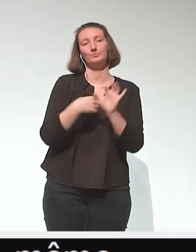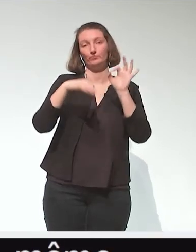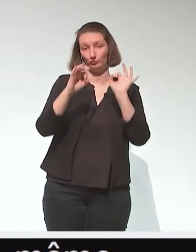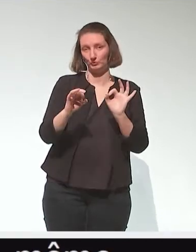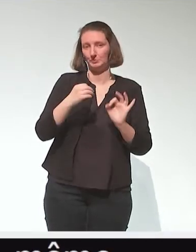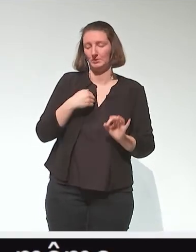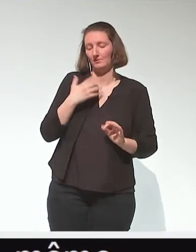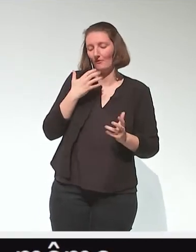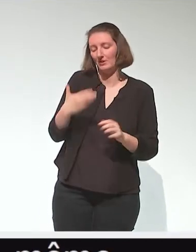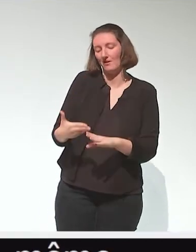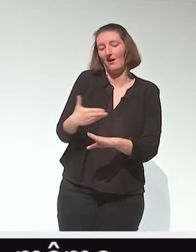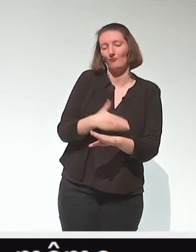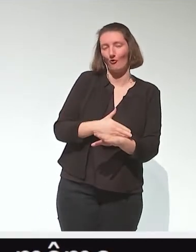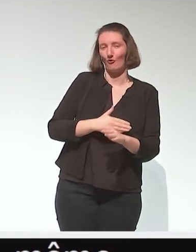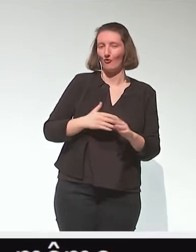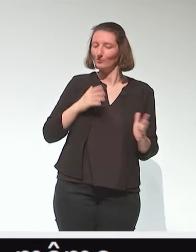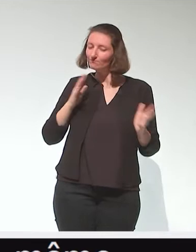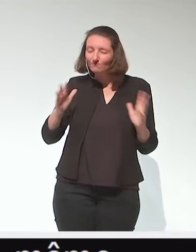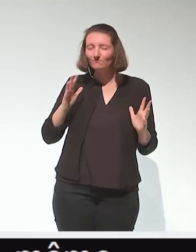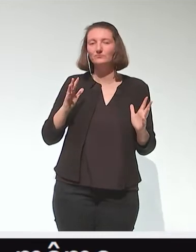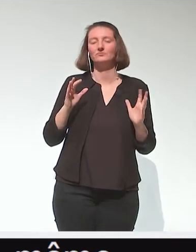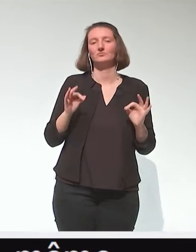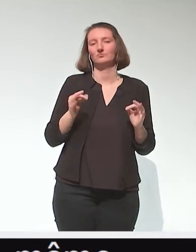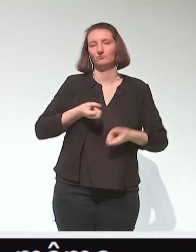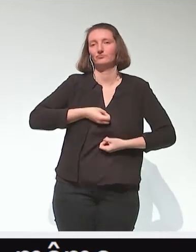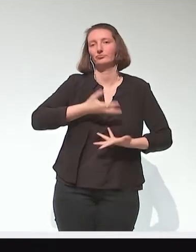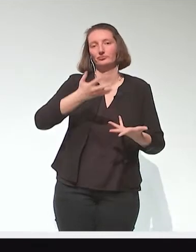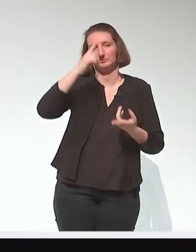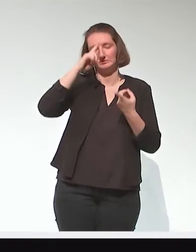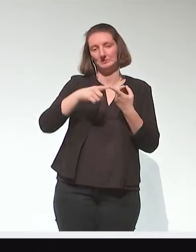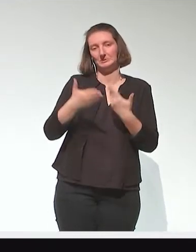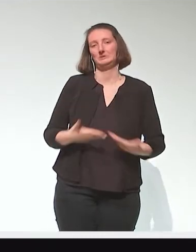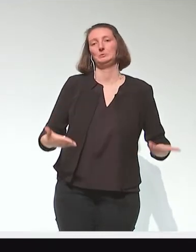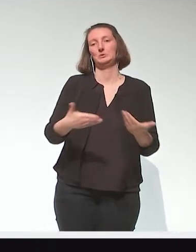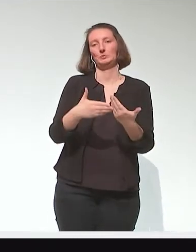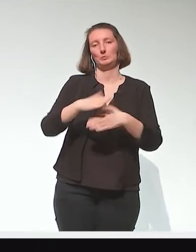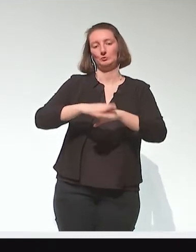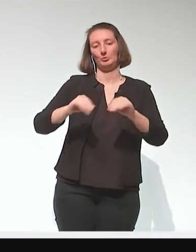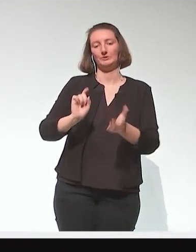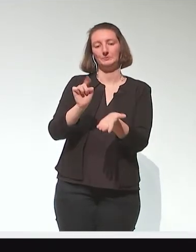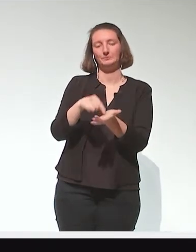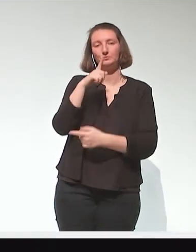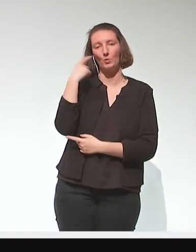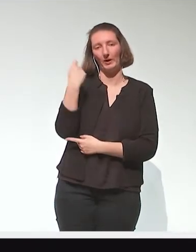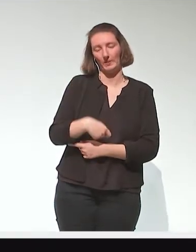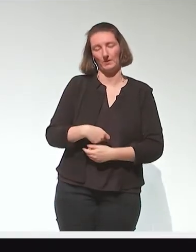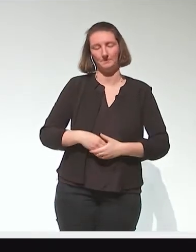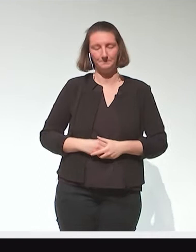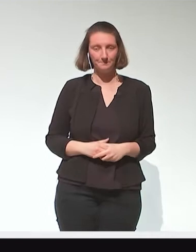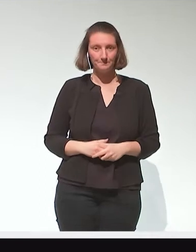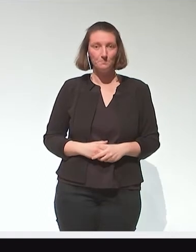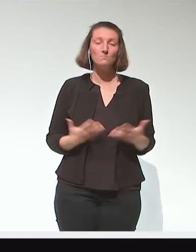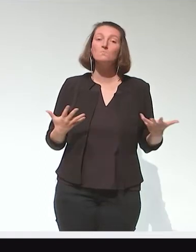bit also about tragedy of Ukrainian refugees. It was mentioned by a Polish colleague